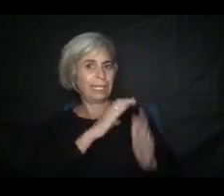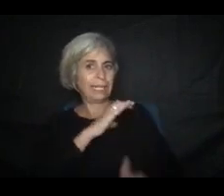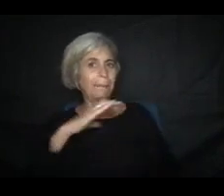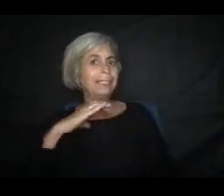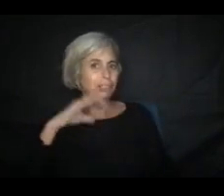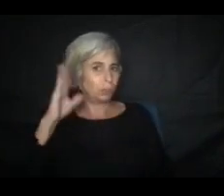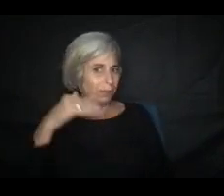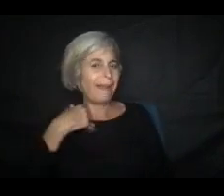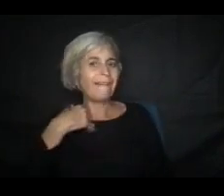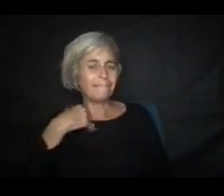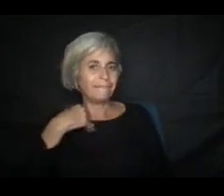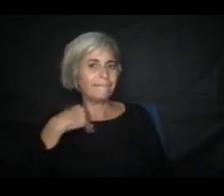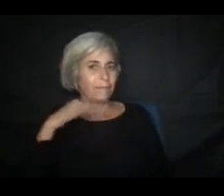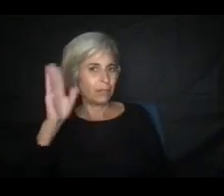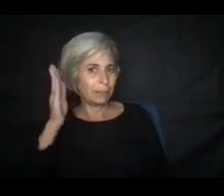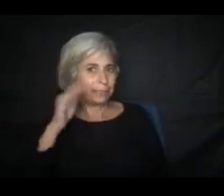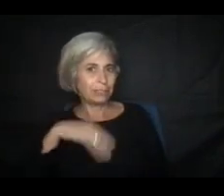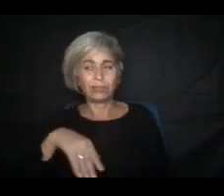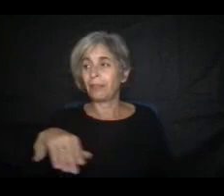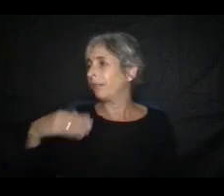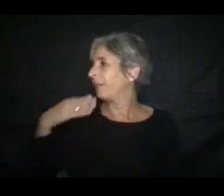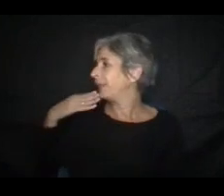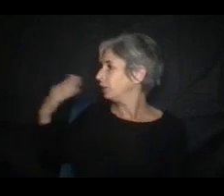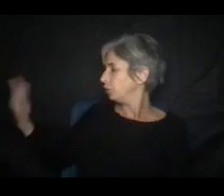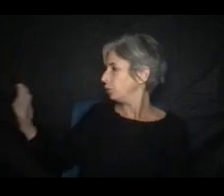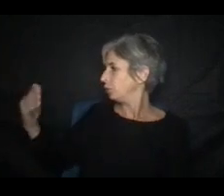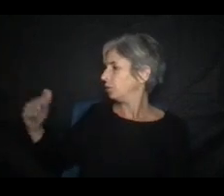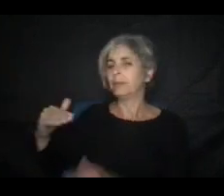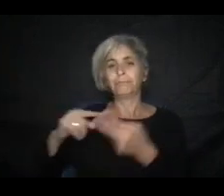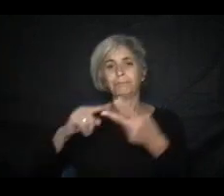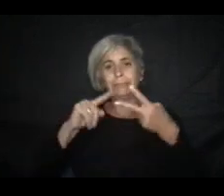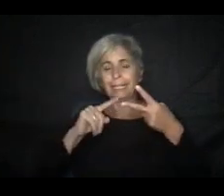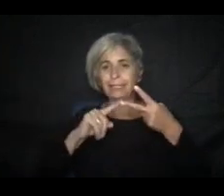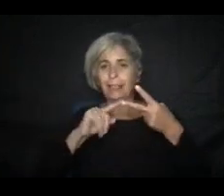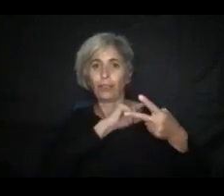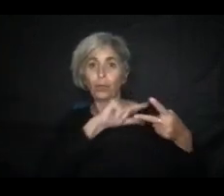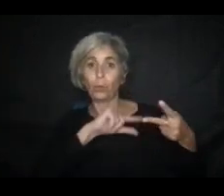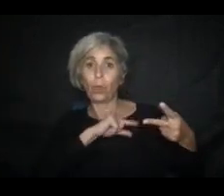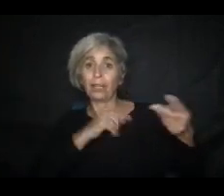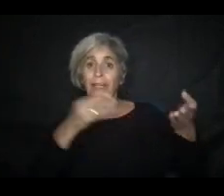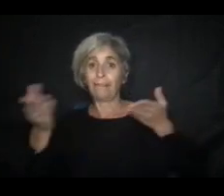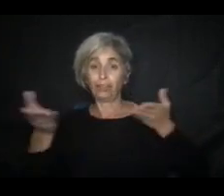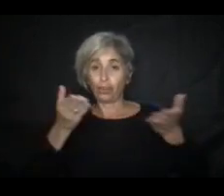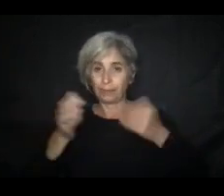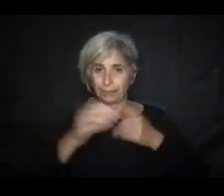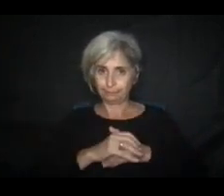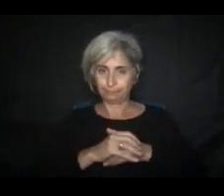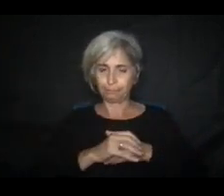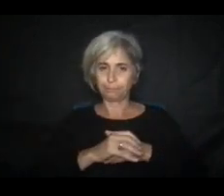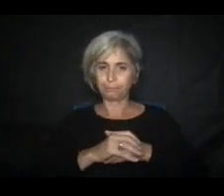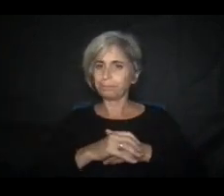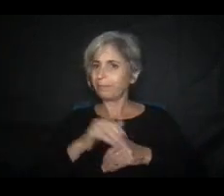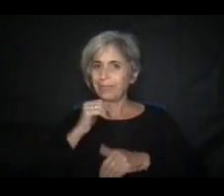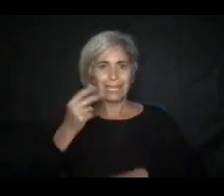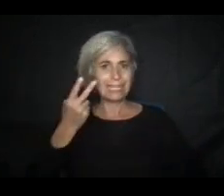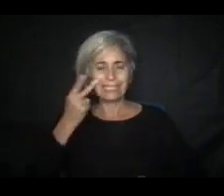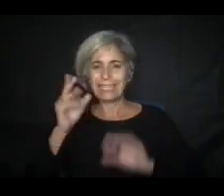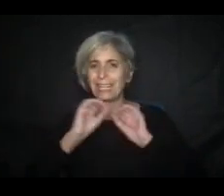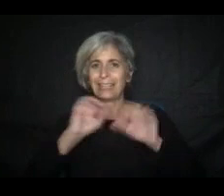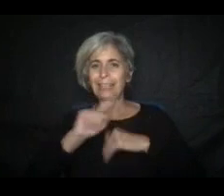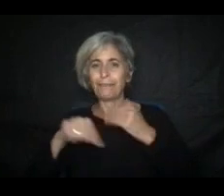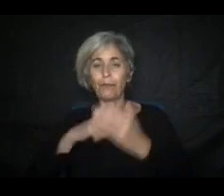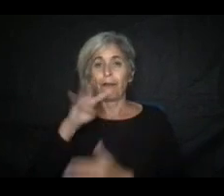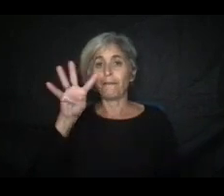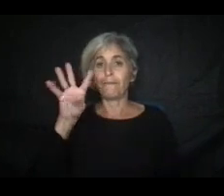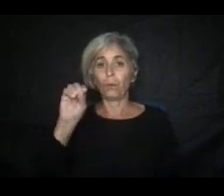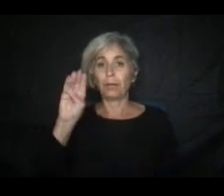presentations. Thank you. The next thing is the quality of service. I didn't see anything for